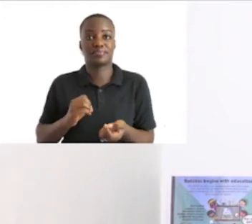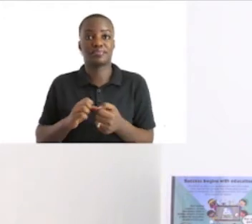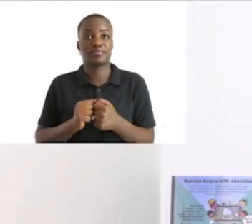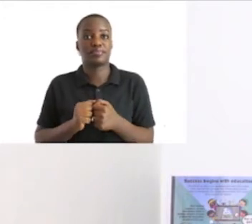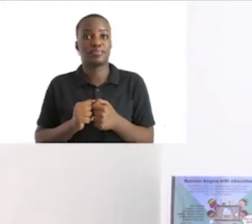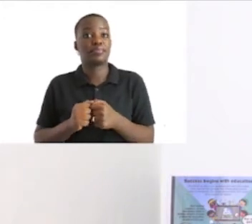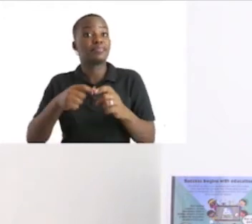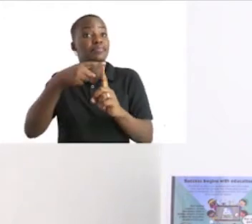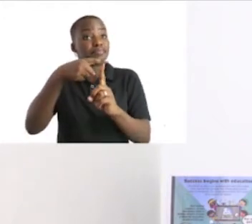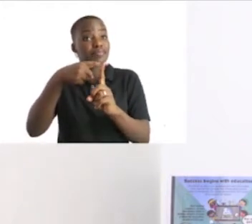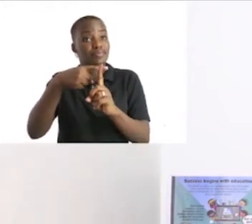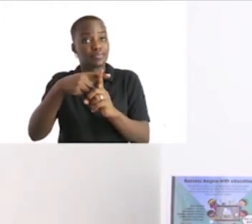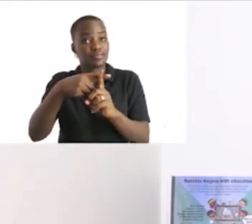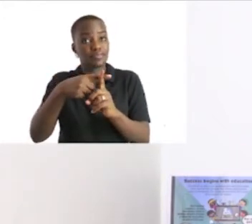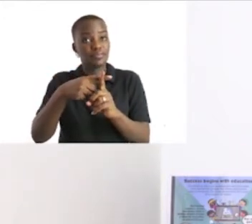And